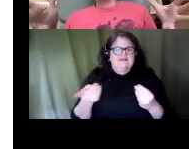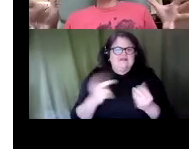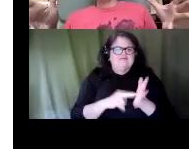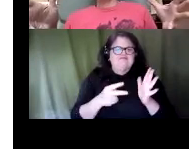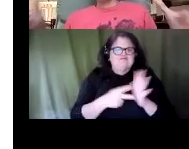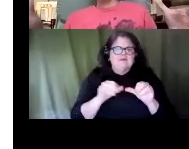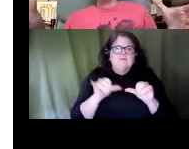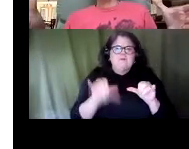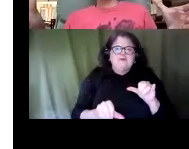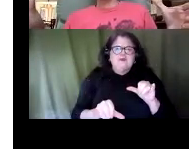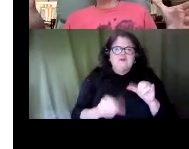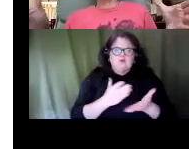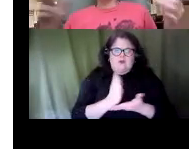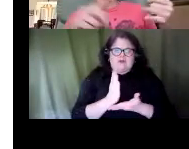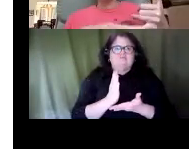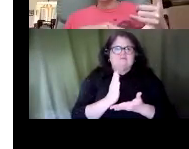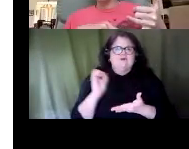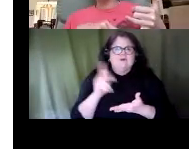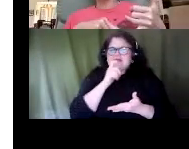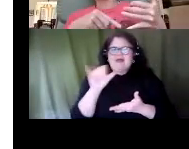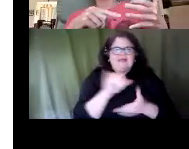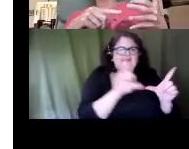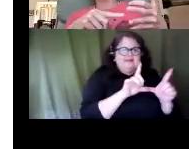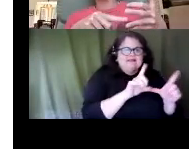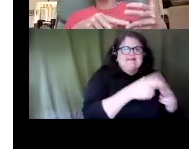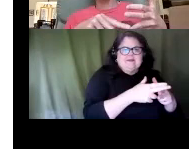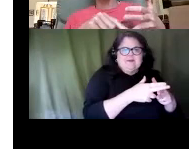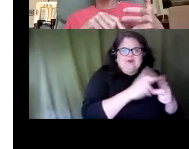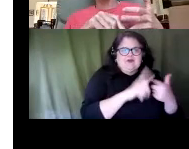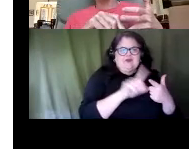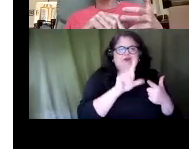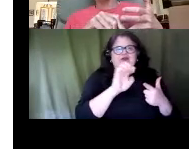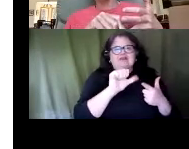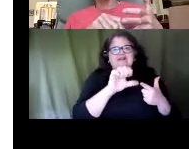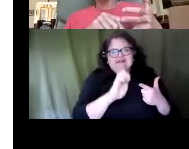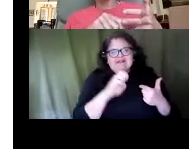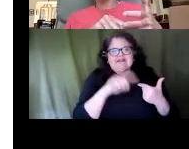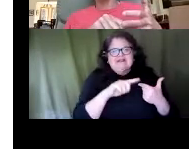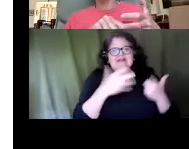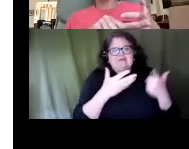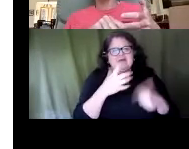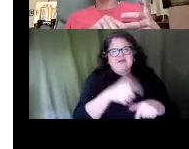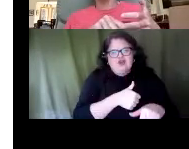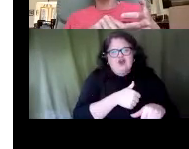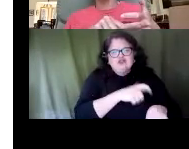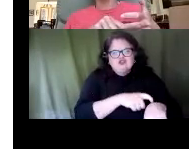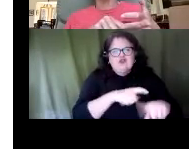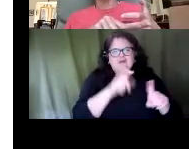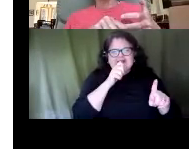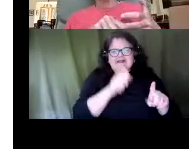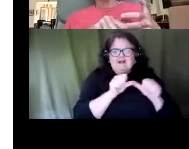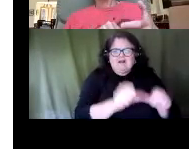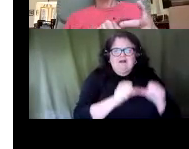permanent right. So unlike licenses, which are temporary, leases, which are maybe long-term, but still not